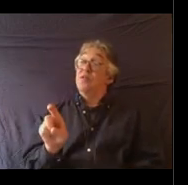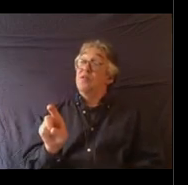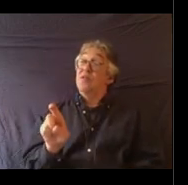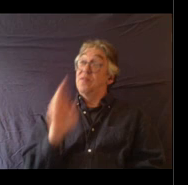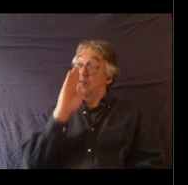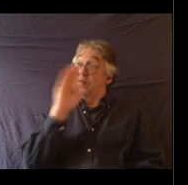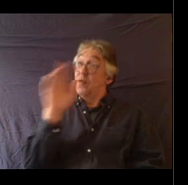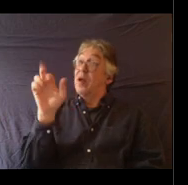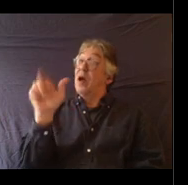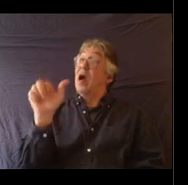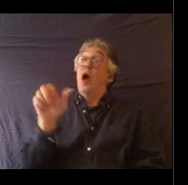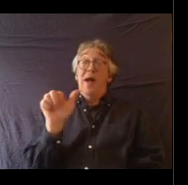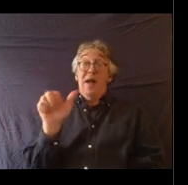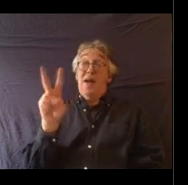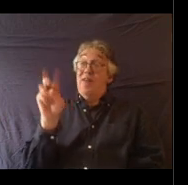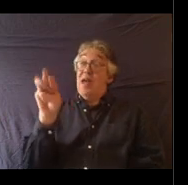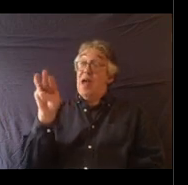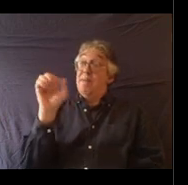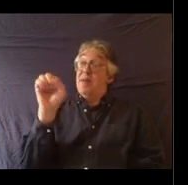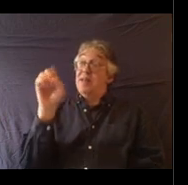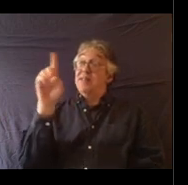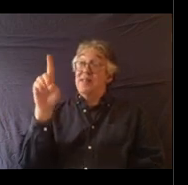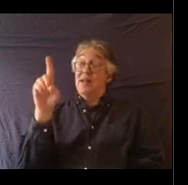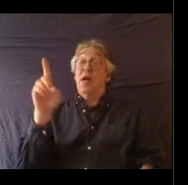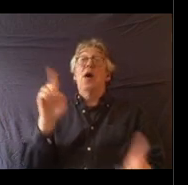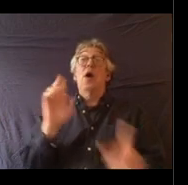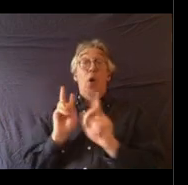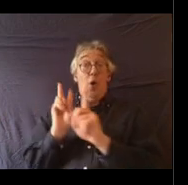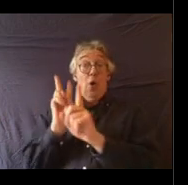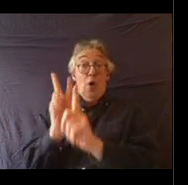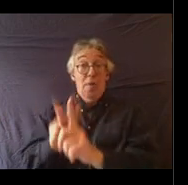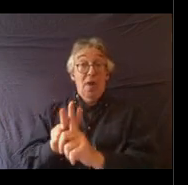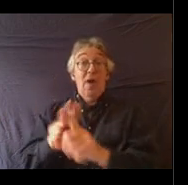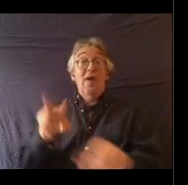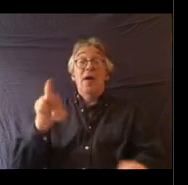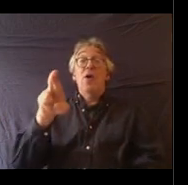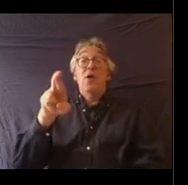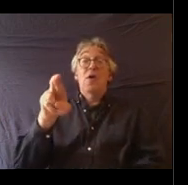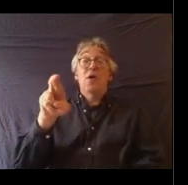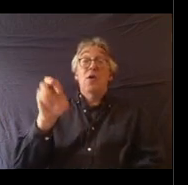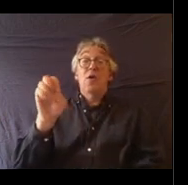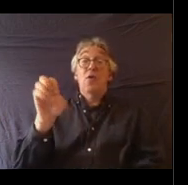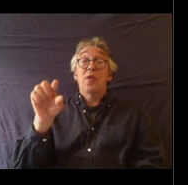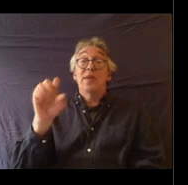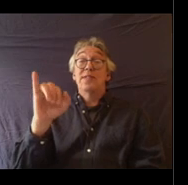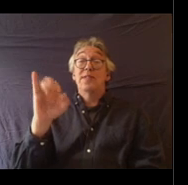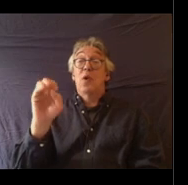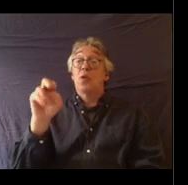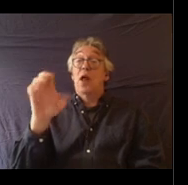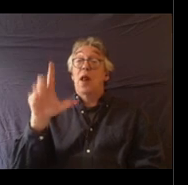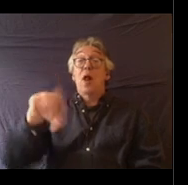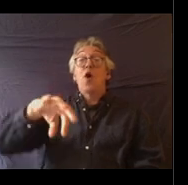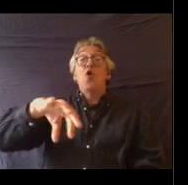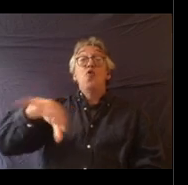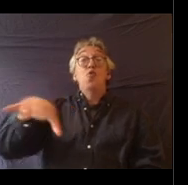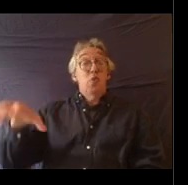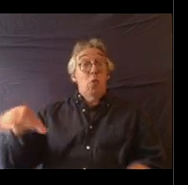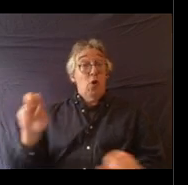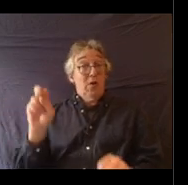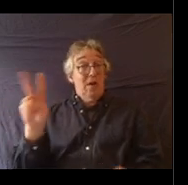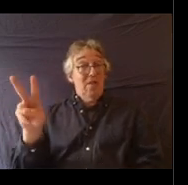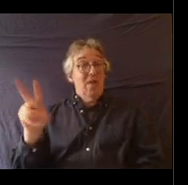the AVMSD apply to regional broadcasters as well? There are bigger public and commercial national broadcasters, but we